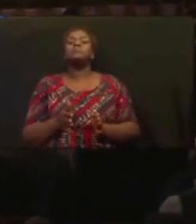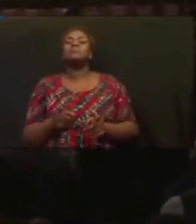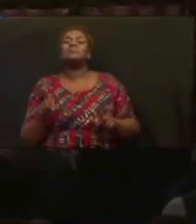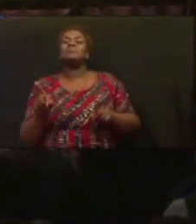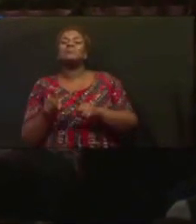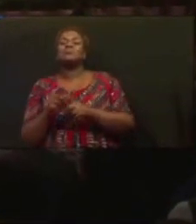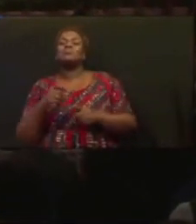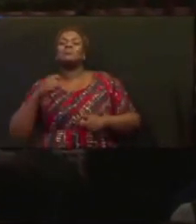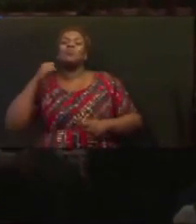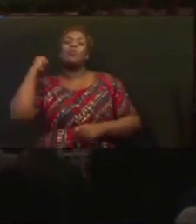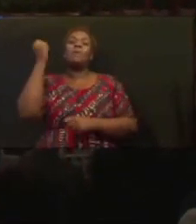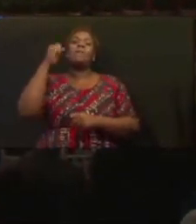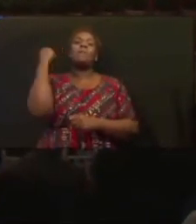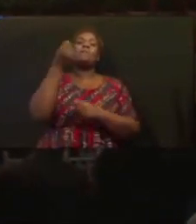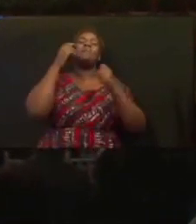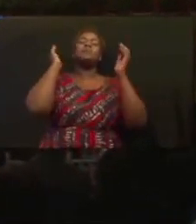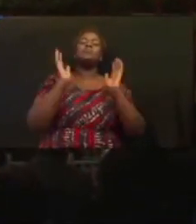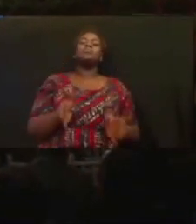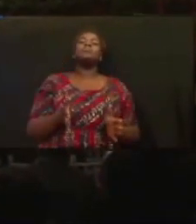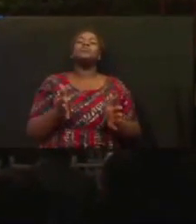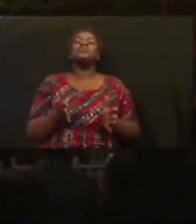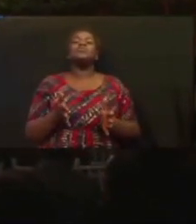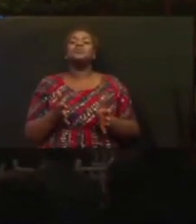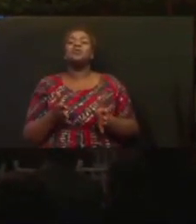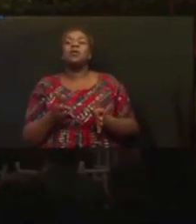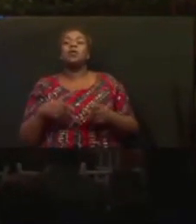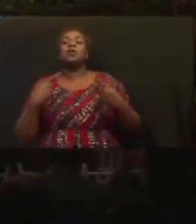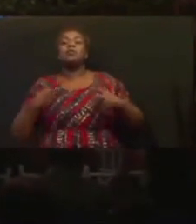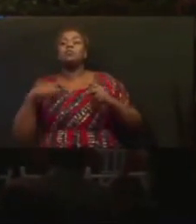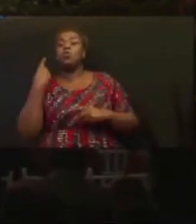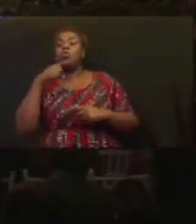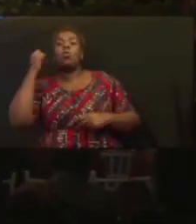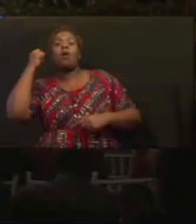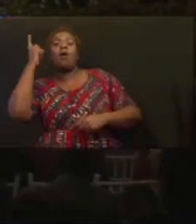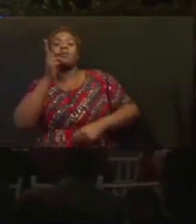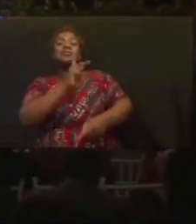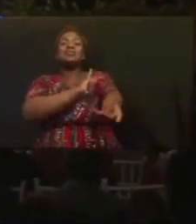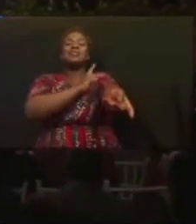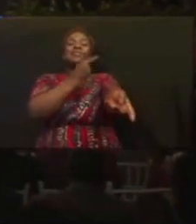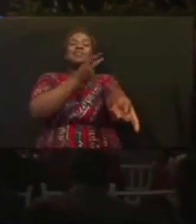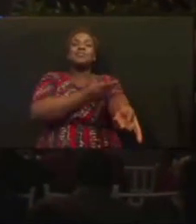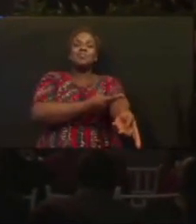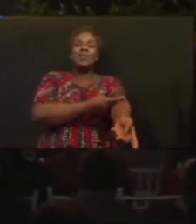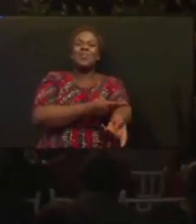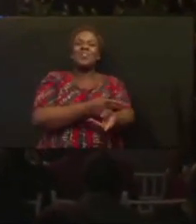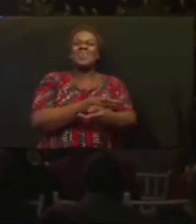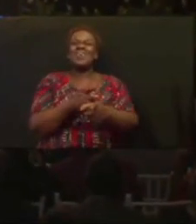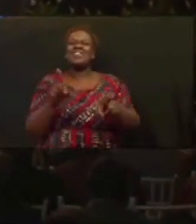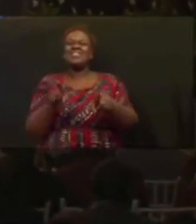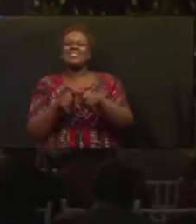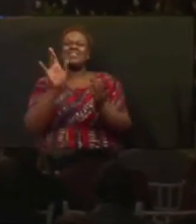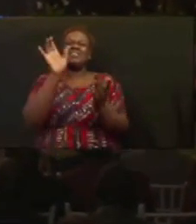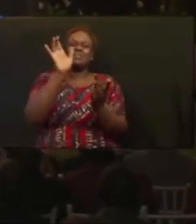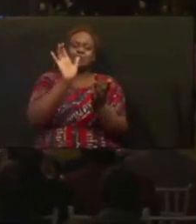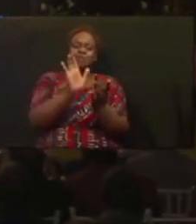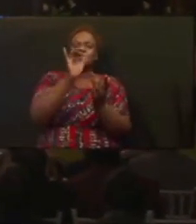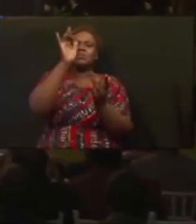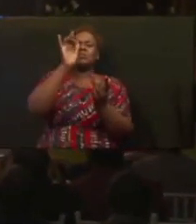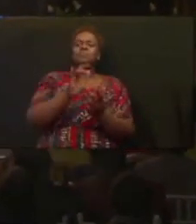industry, men who understand the power and the purpose of influence, people who are excellent and